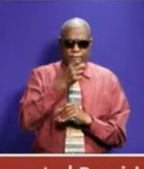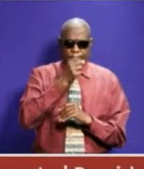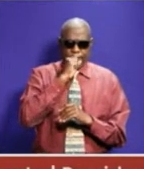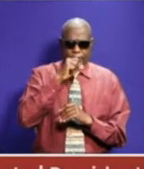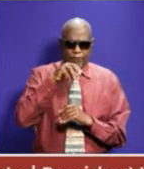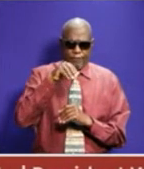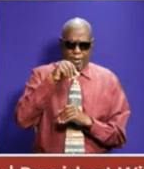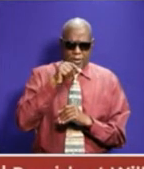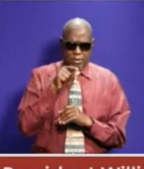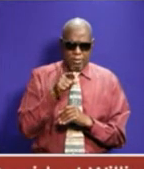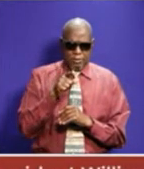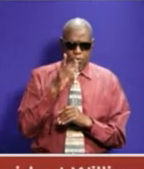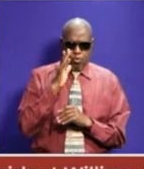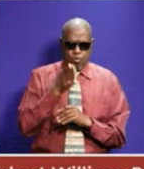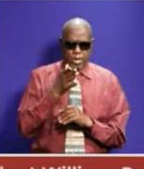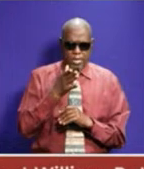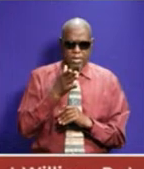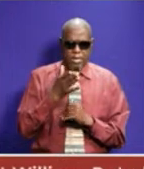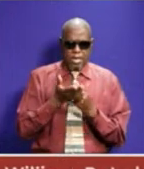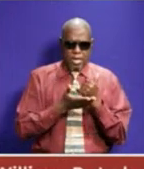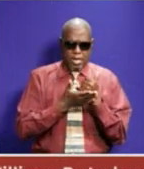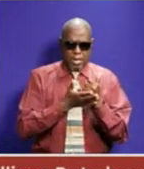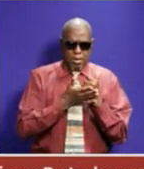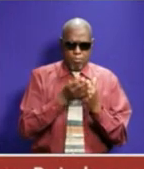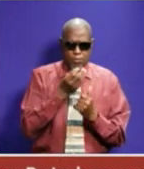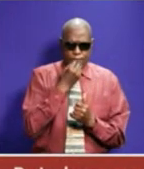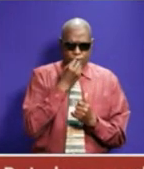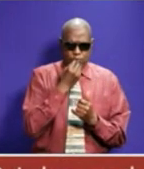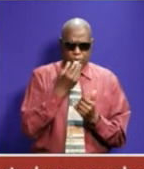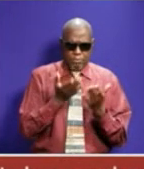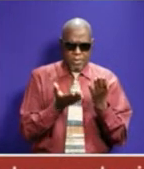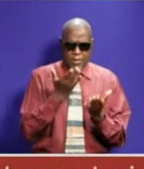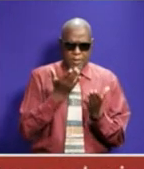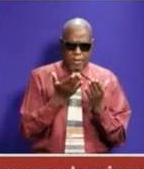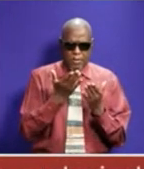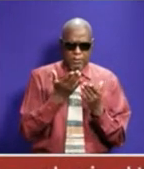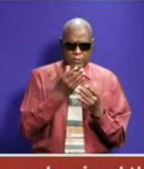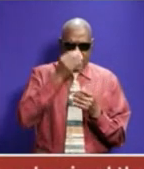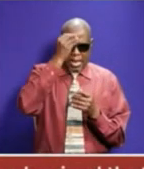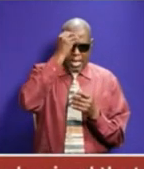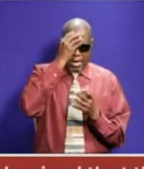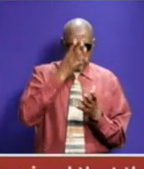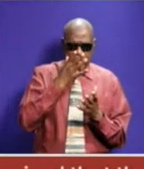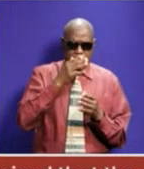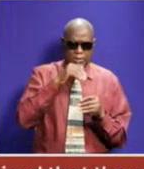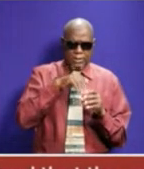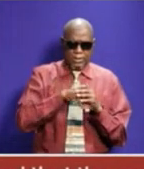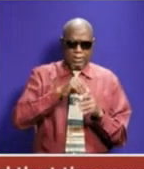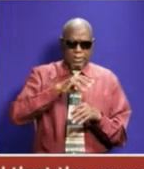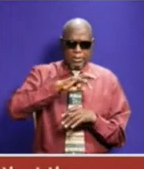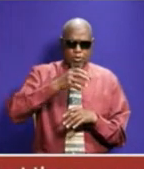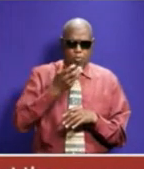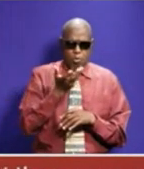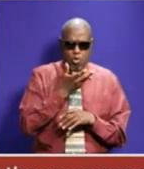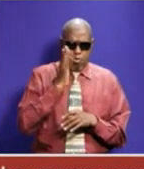flour will address malnutrition among the school learners in the county. Kamore pointed out that the porridge will ensure pupils do not